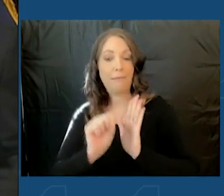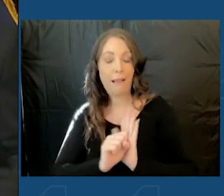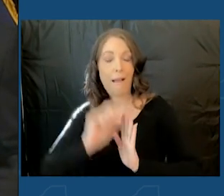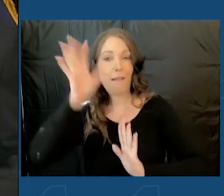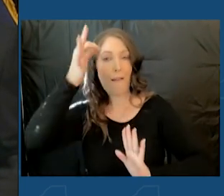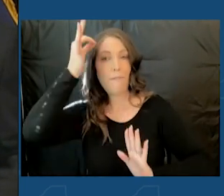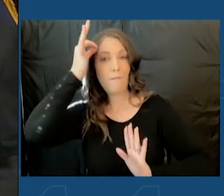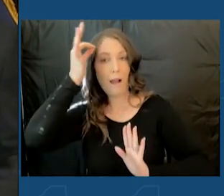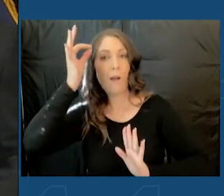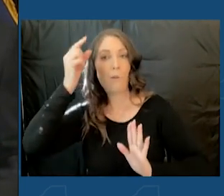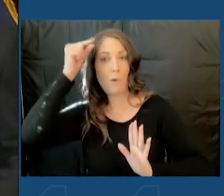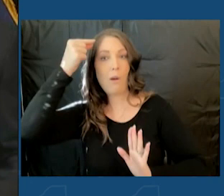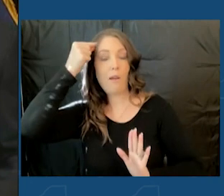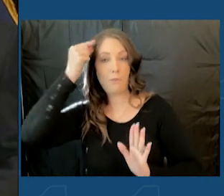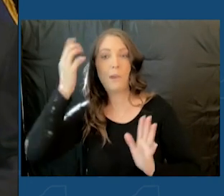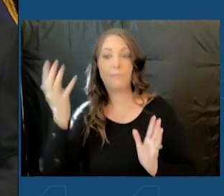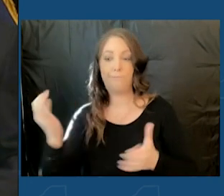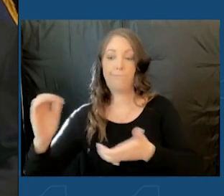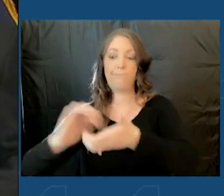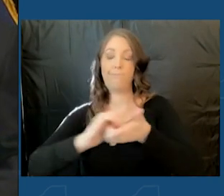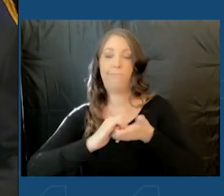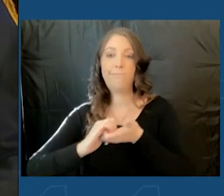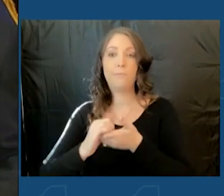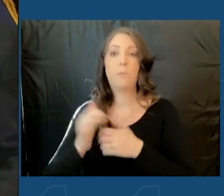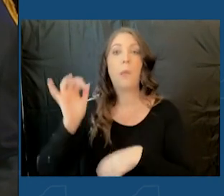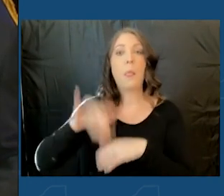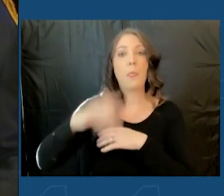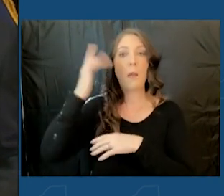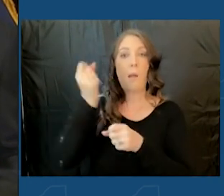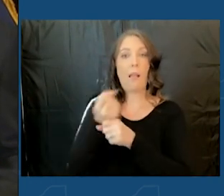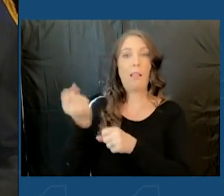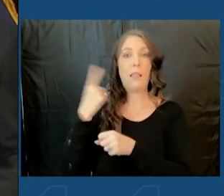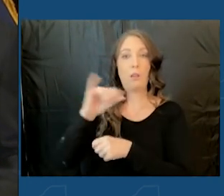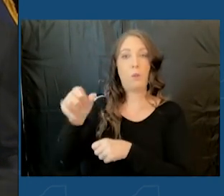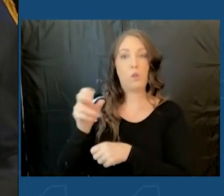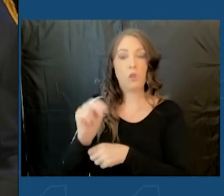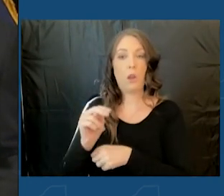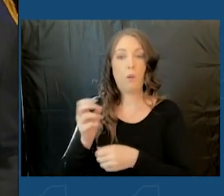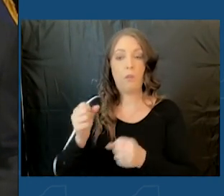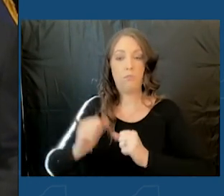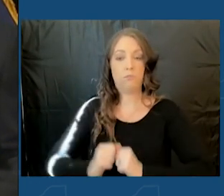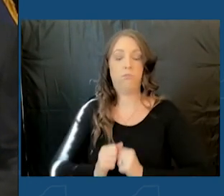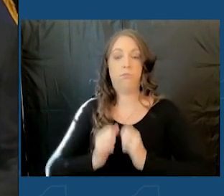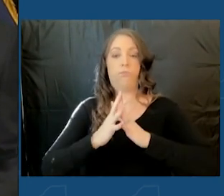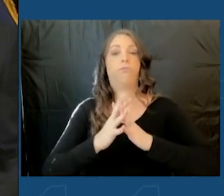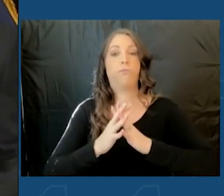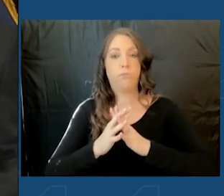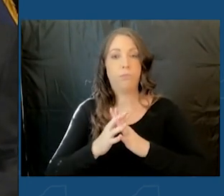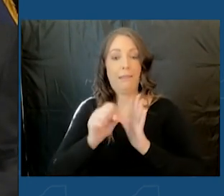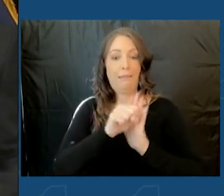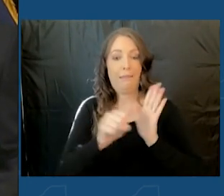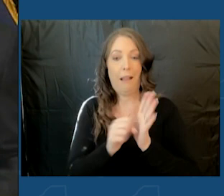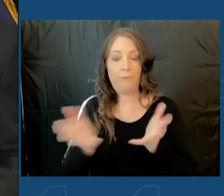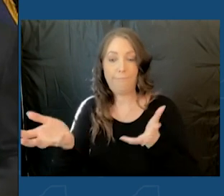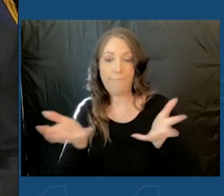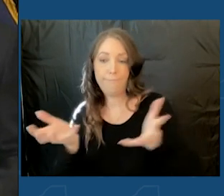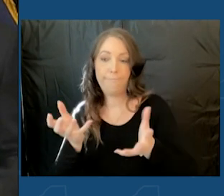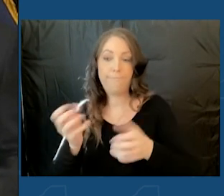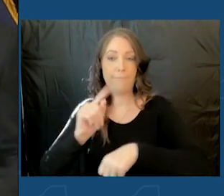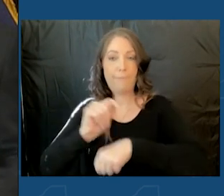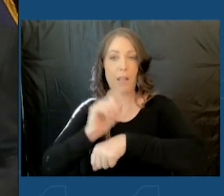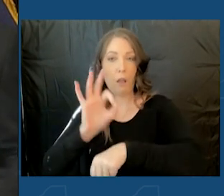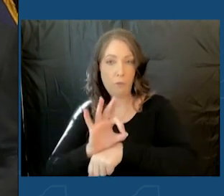in realizing that more could be done, I launched the Interstate Task Force on Illegal Guns, first of its kind. We met in Albany,